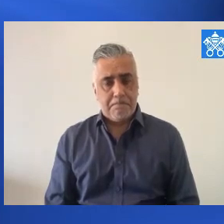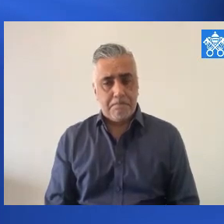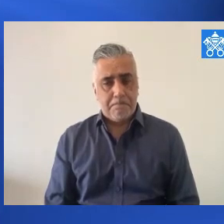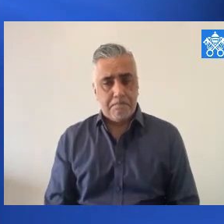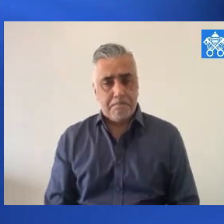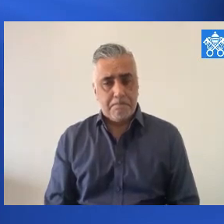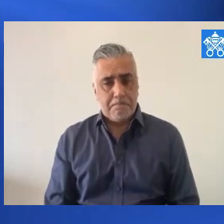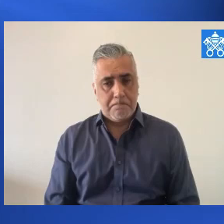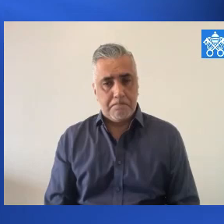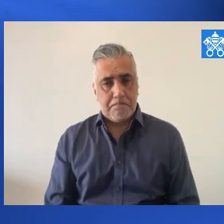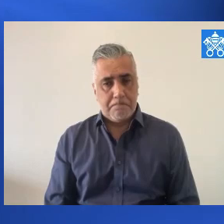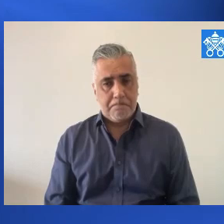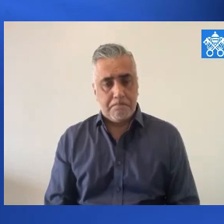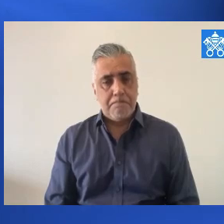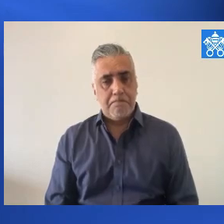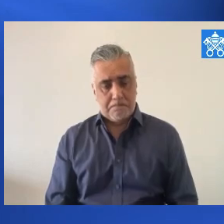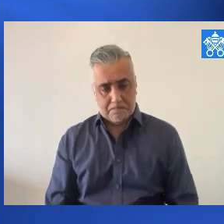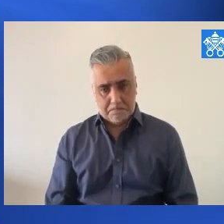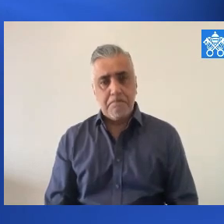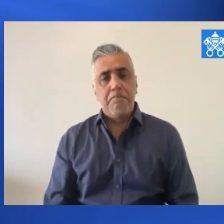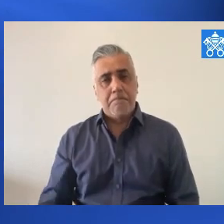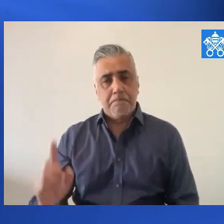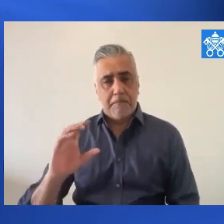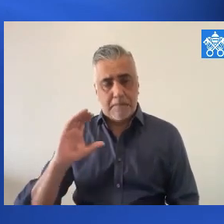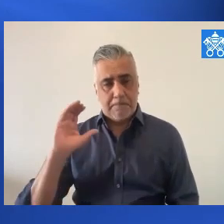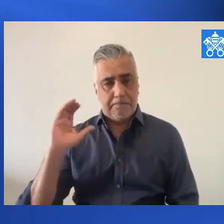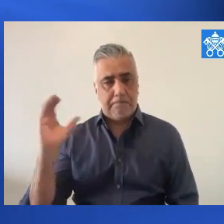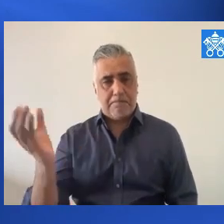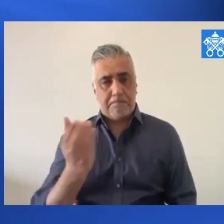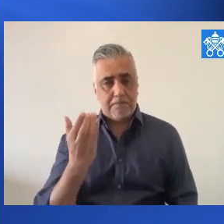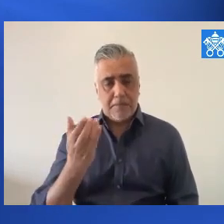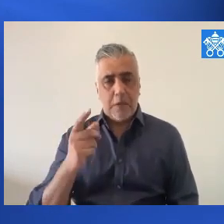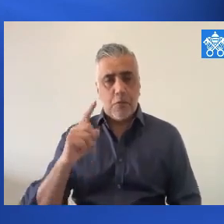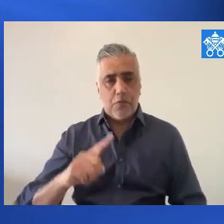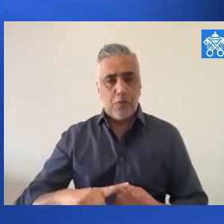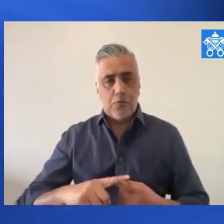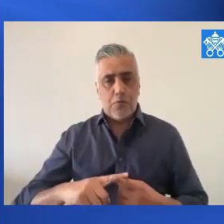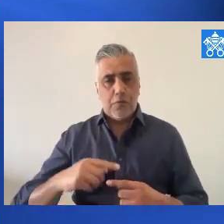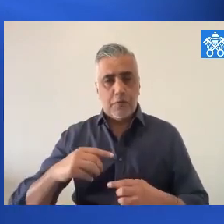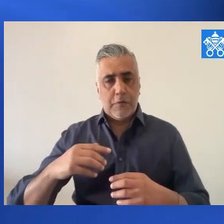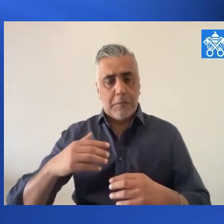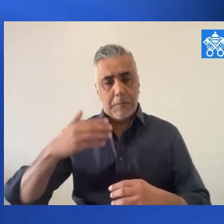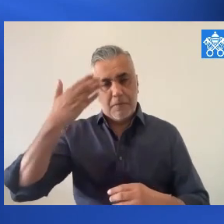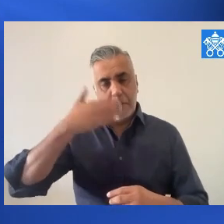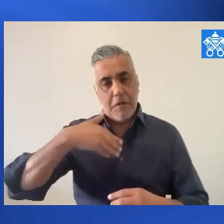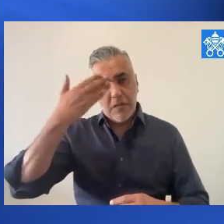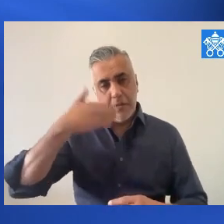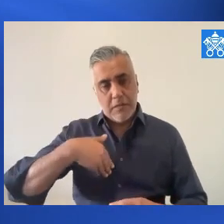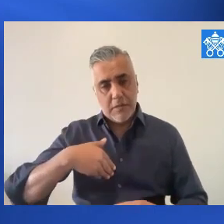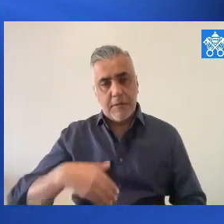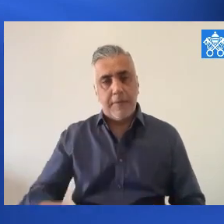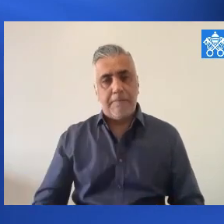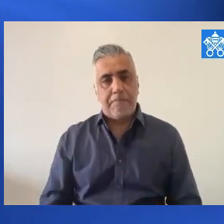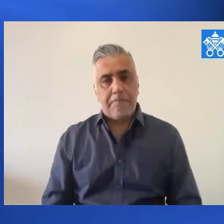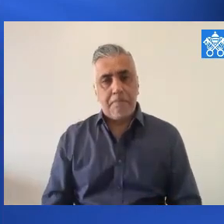And now Pope Francis is proceeding up to the area in front of St. Peter's Basilica, the raised